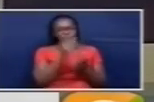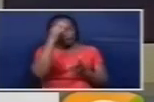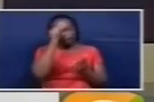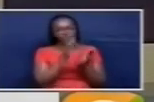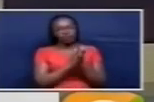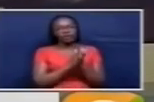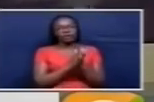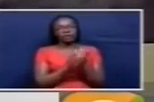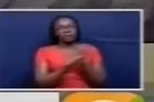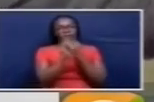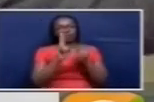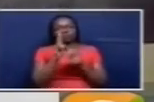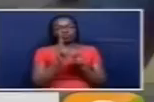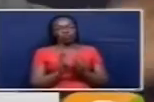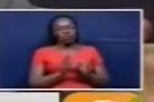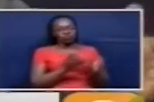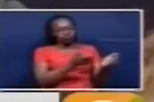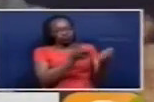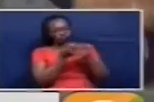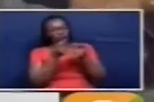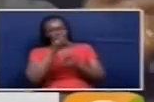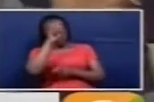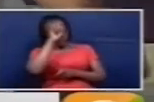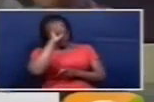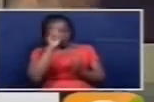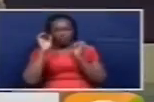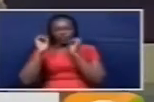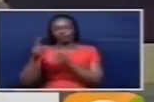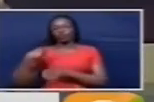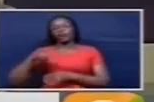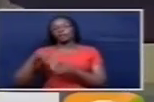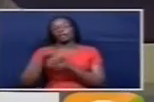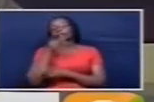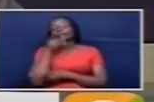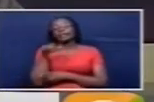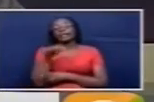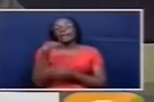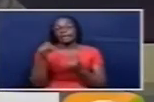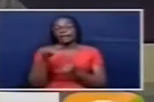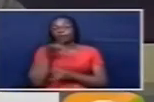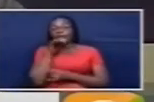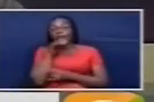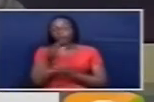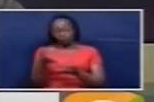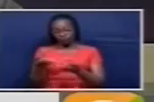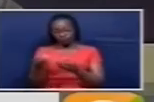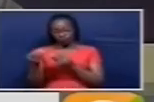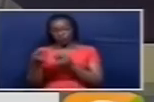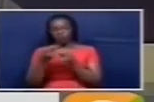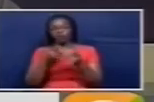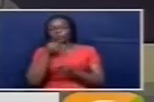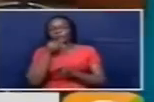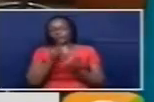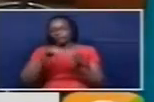us from Egypt, left us in the desert. Now, Joshua Raila Amolo Odinga will remove us from the desert to the promised land.